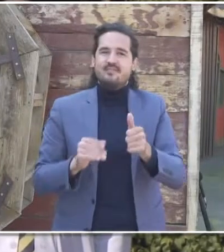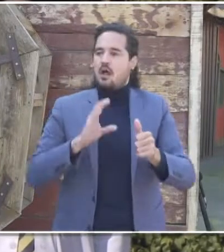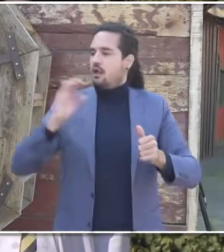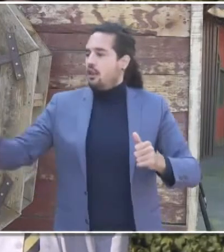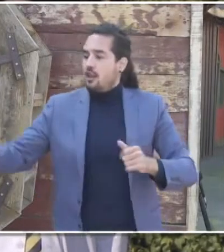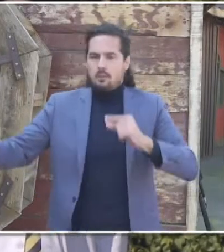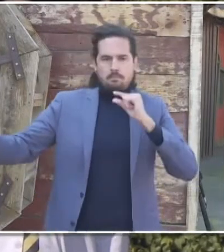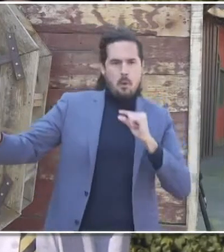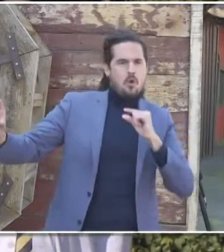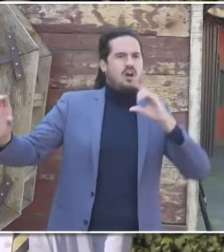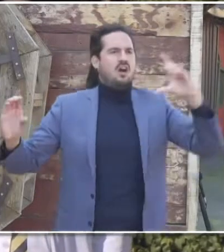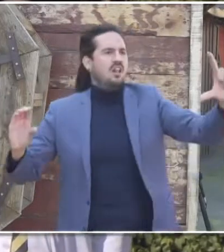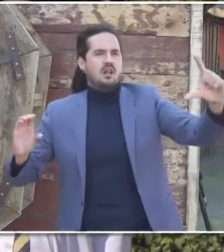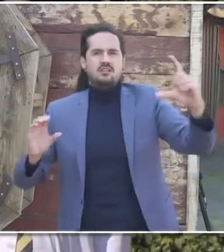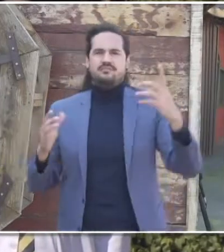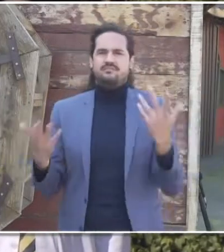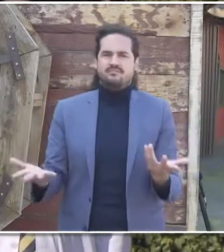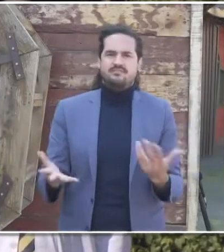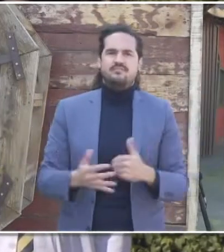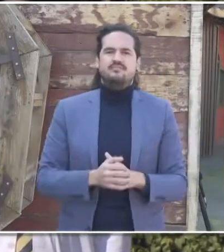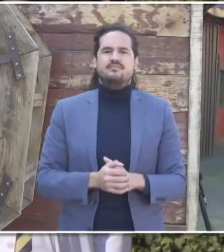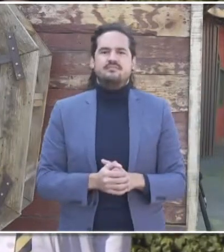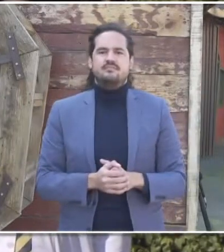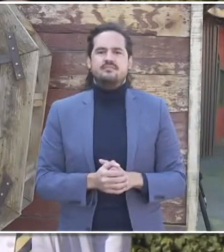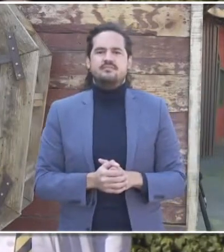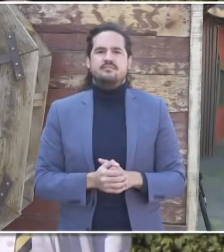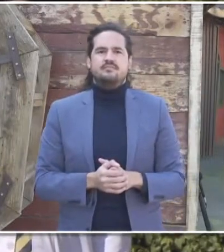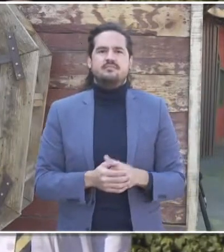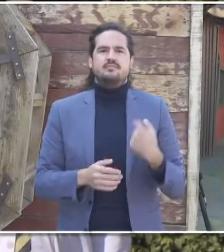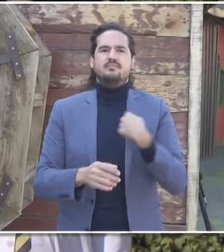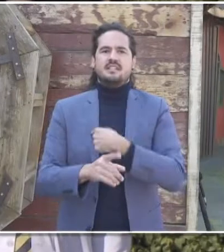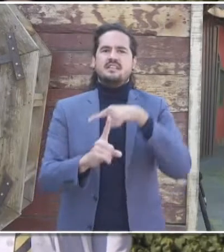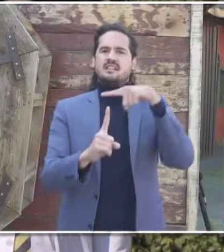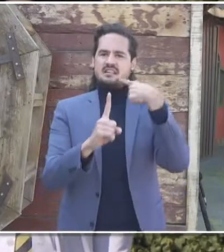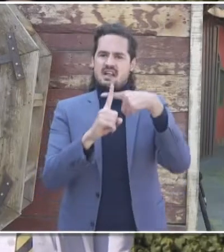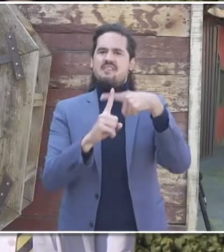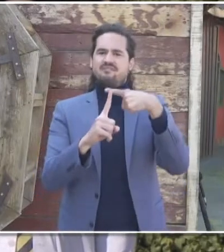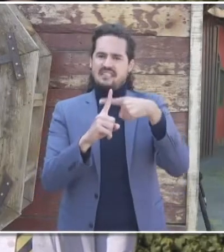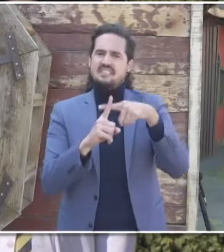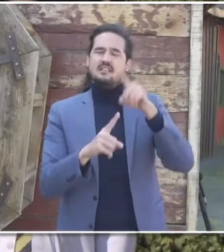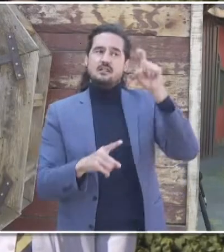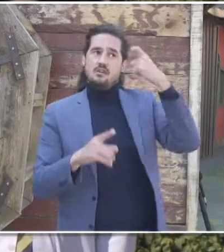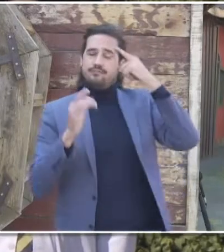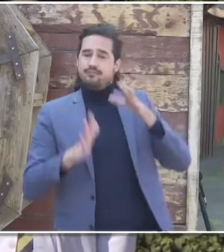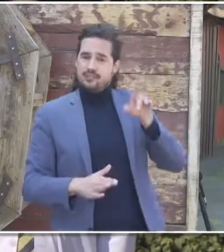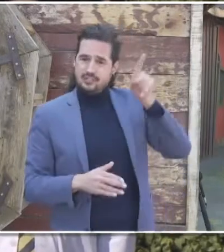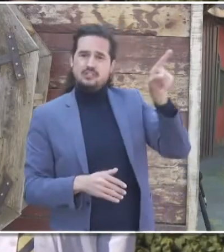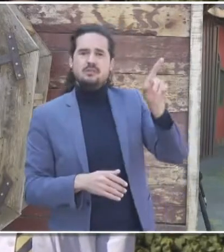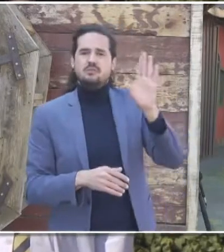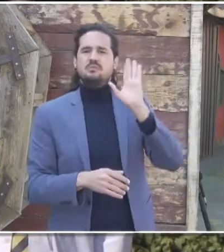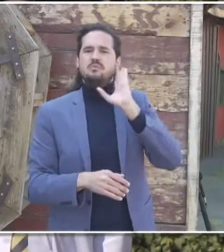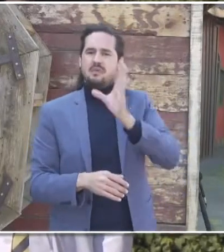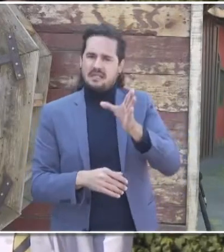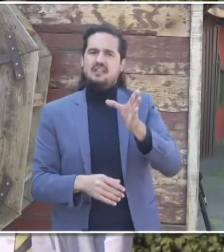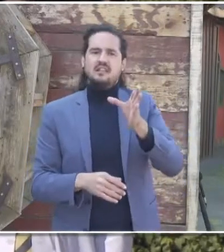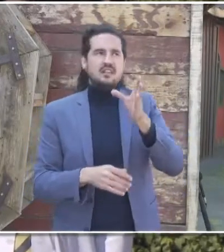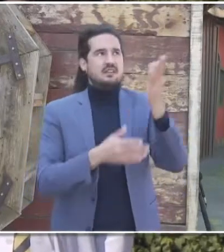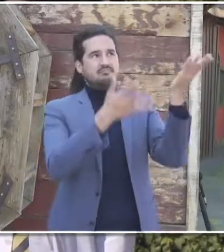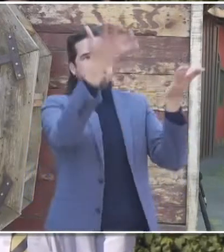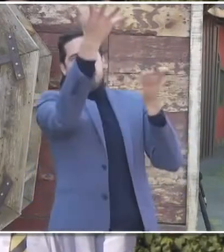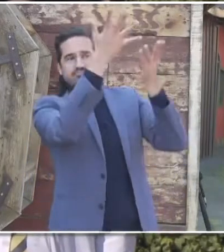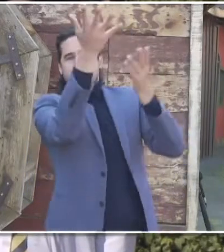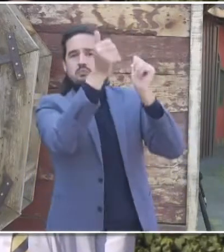and with the president's efforts that it's going to get better in the next 2 weeks, it's going to get better in the next month, and it's going to get better in the next 2 months.